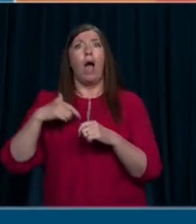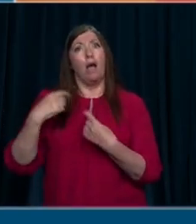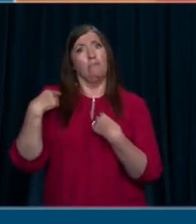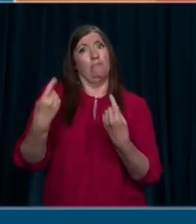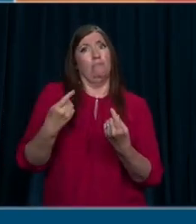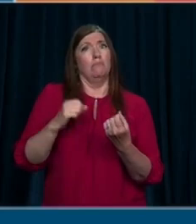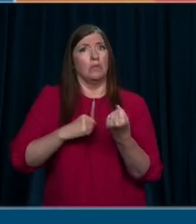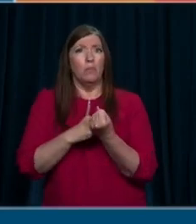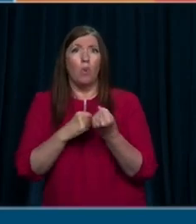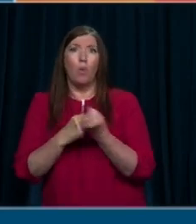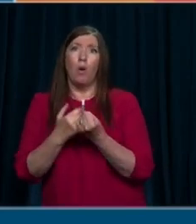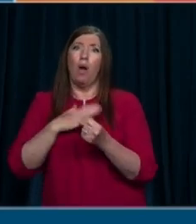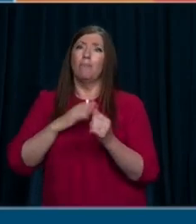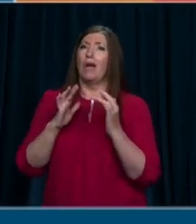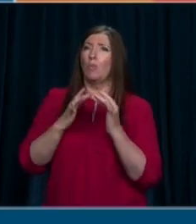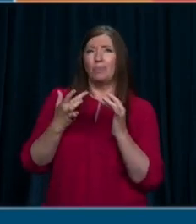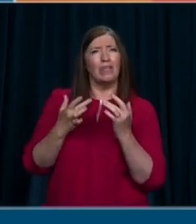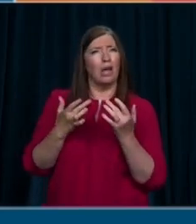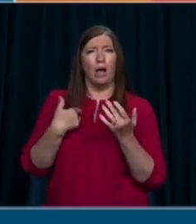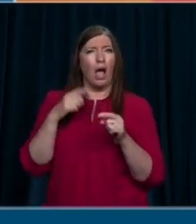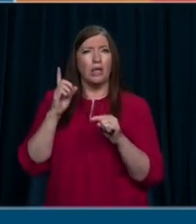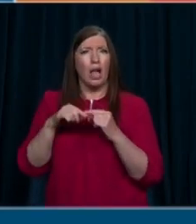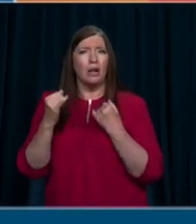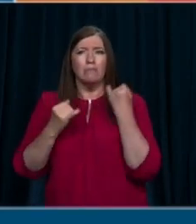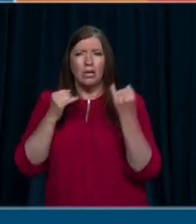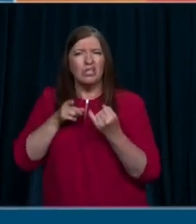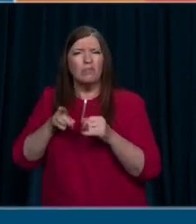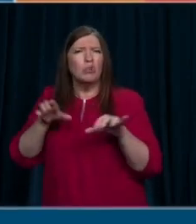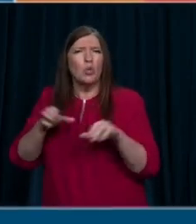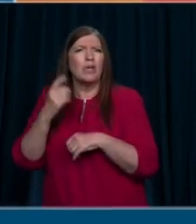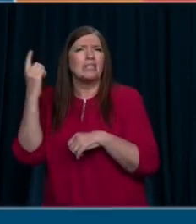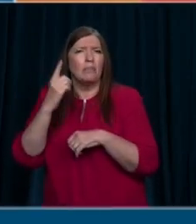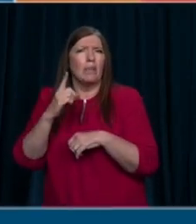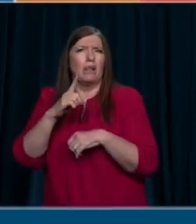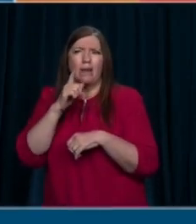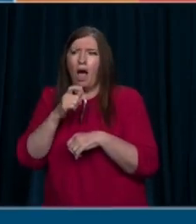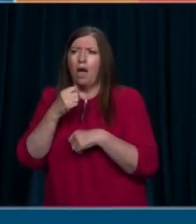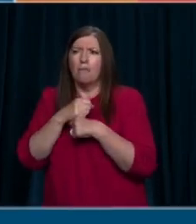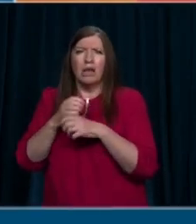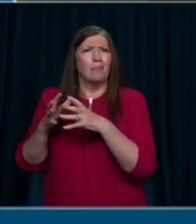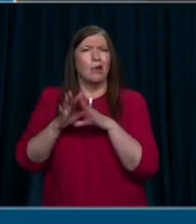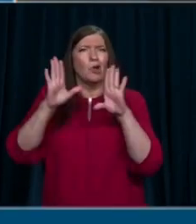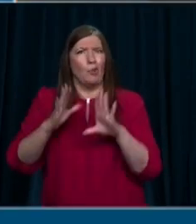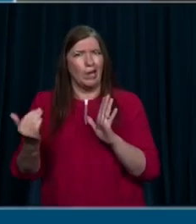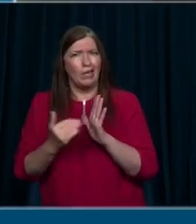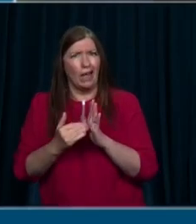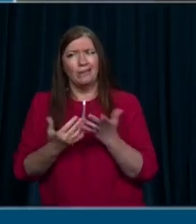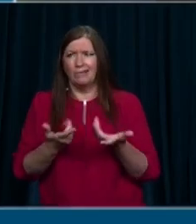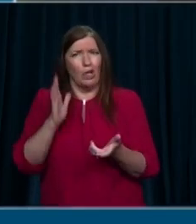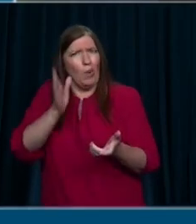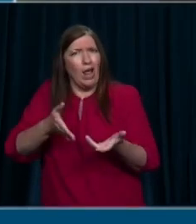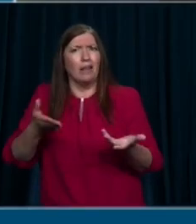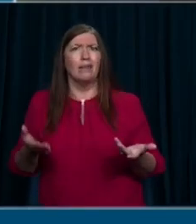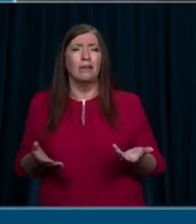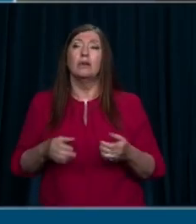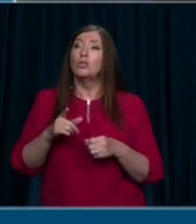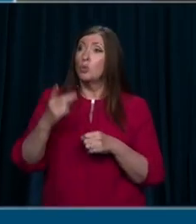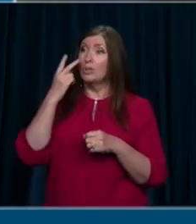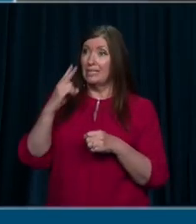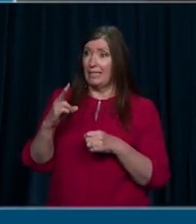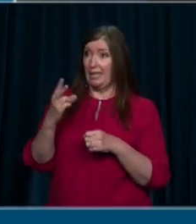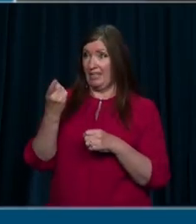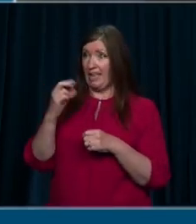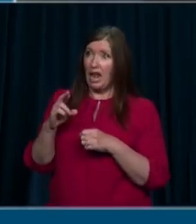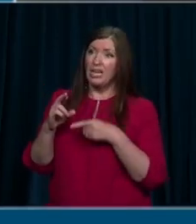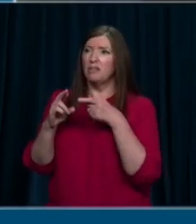past. I have him on my website. I can't imagine him doing something that's not going to make America great again. Dr. Jasser, do you see any daylight between